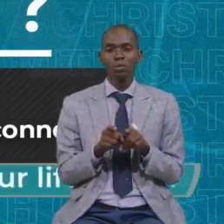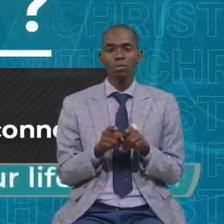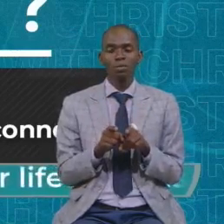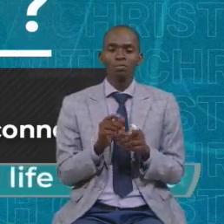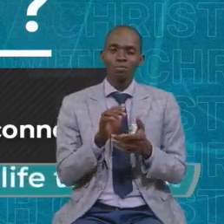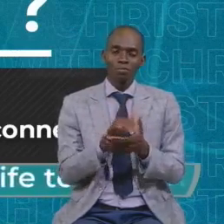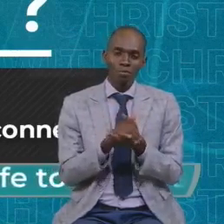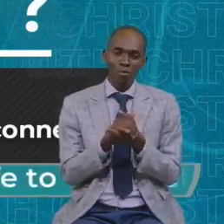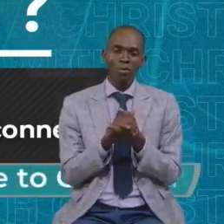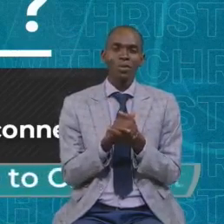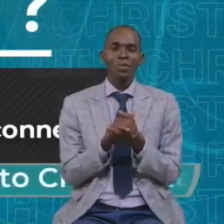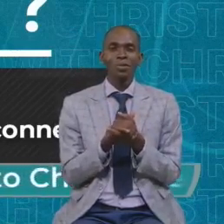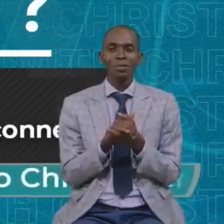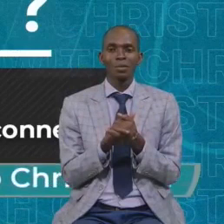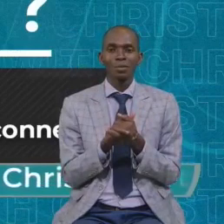Congratulations.